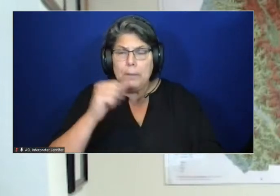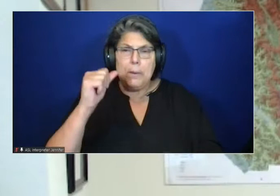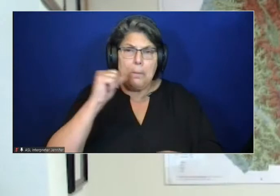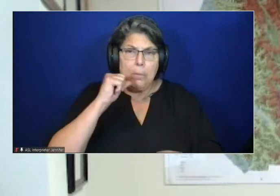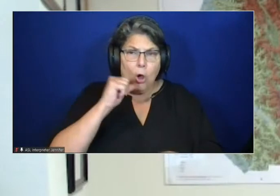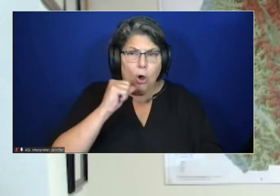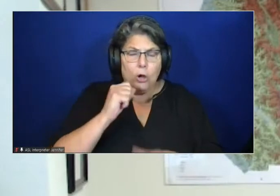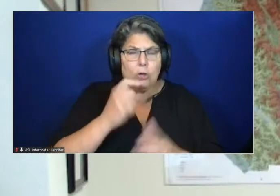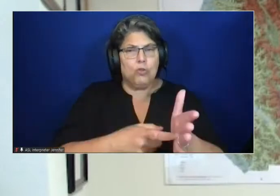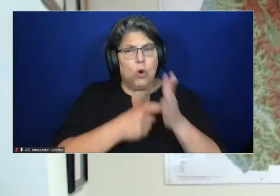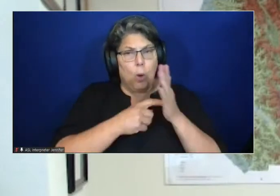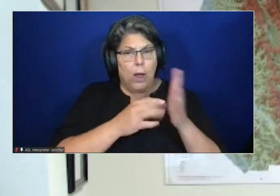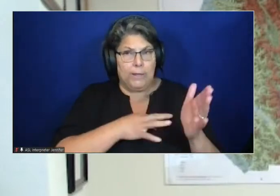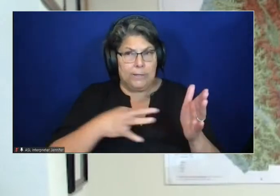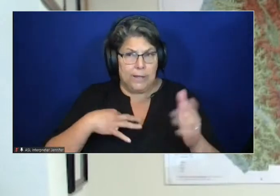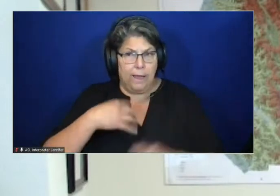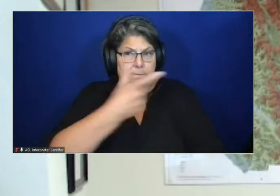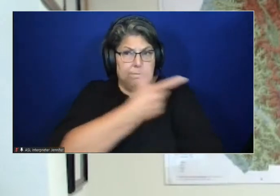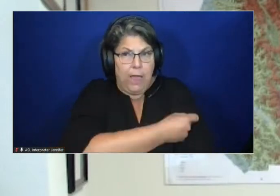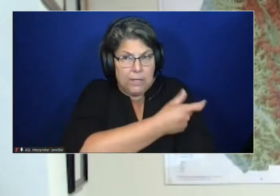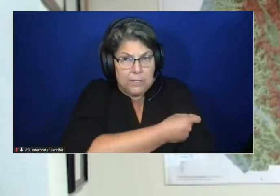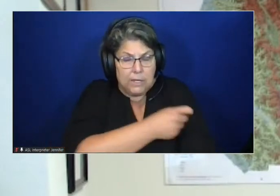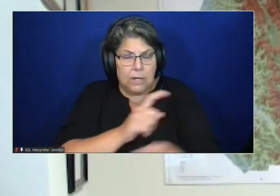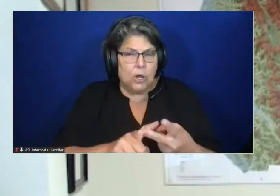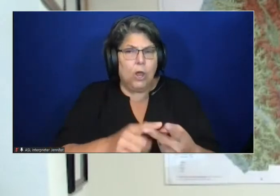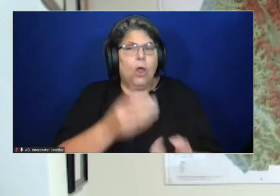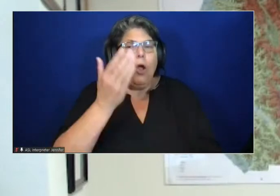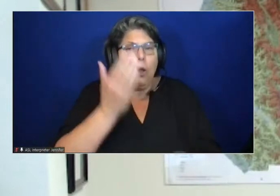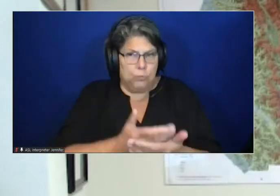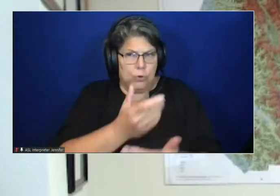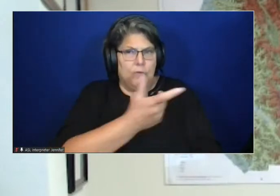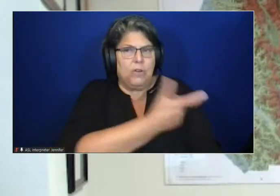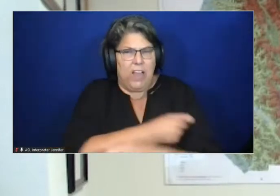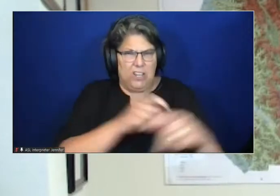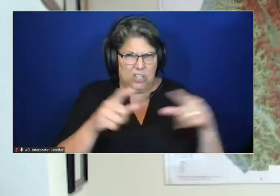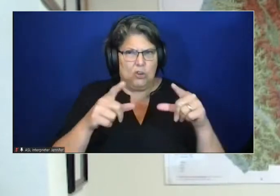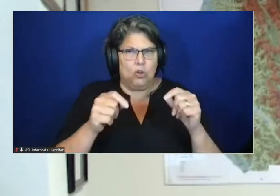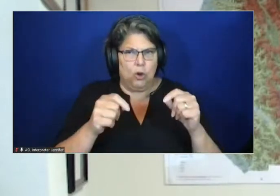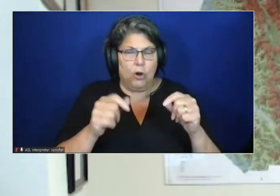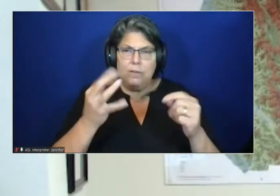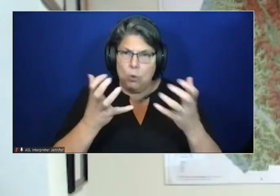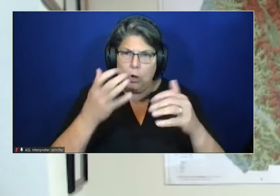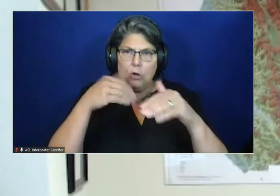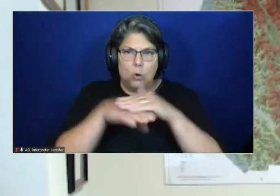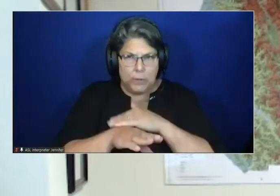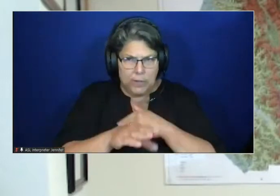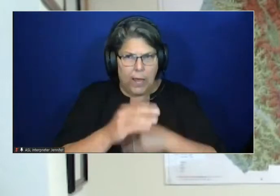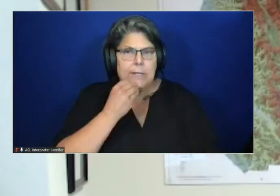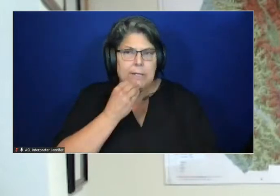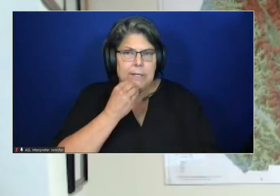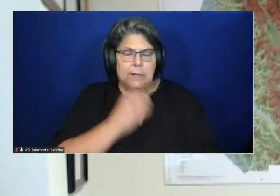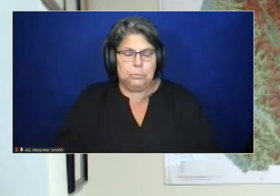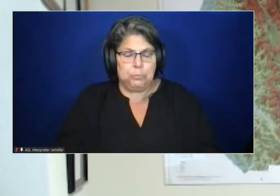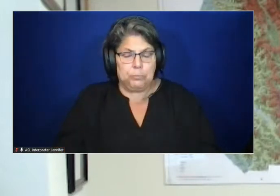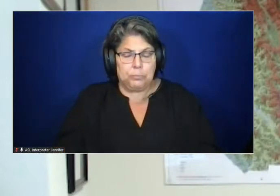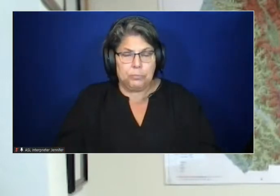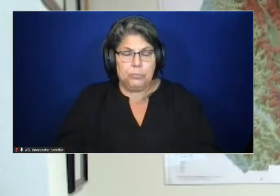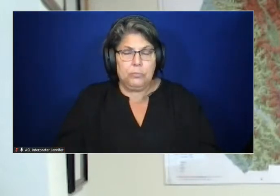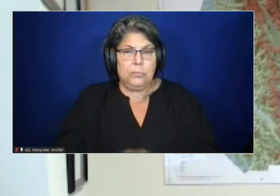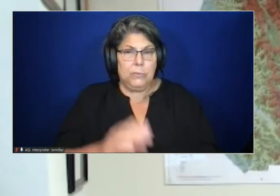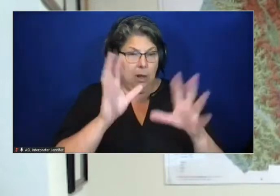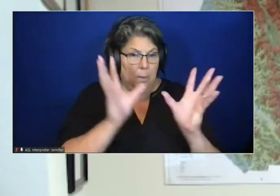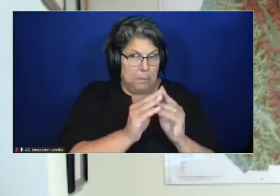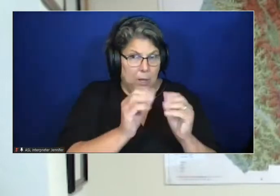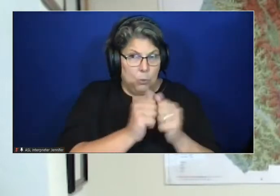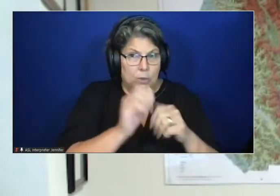staff vaccination and verification of vaccination of patrons who wanted to eat inside. After the meeting I had with the business owners